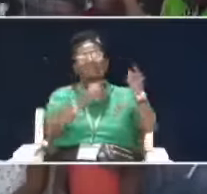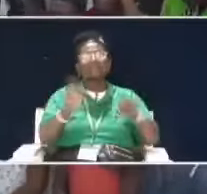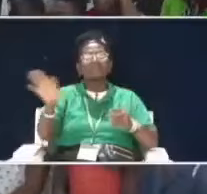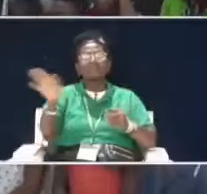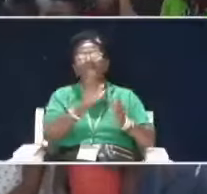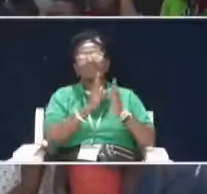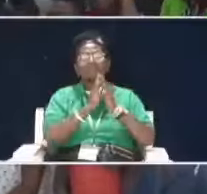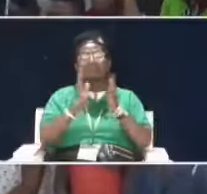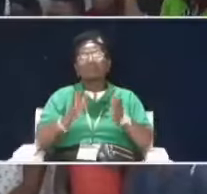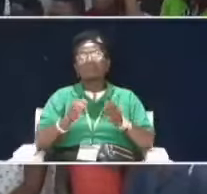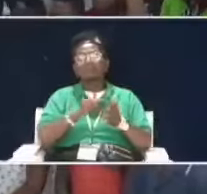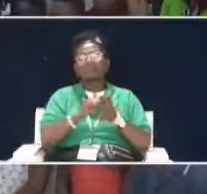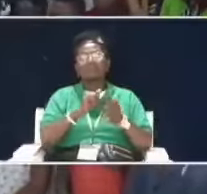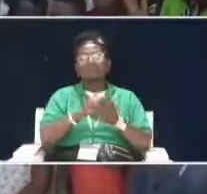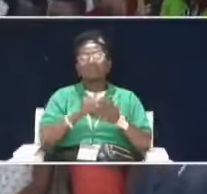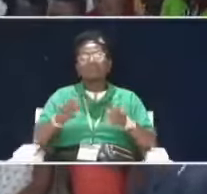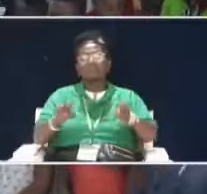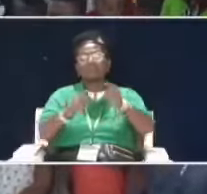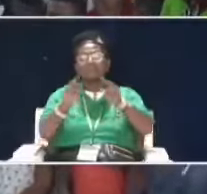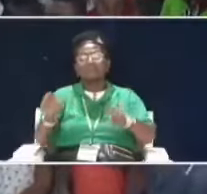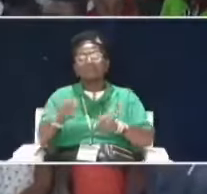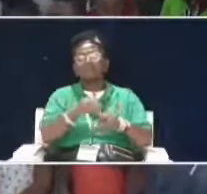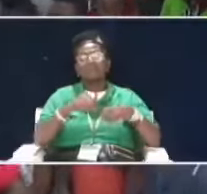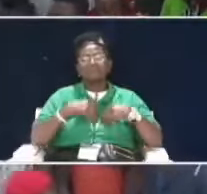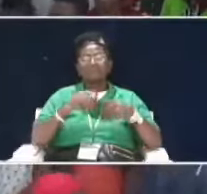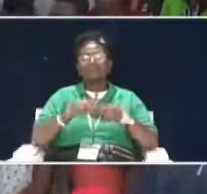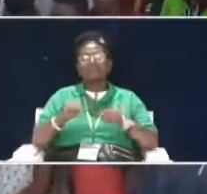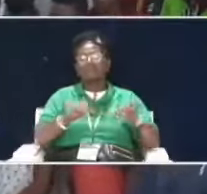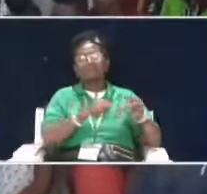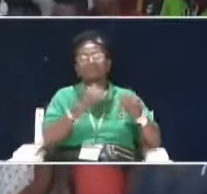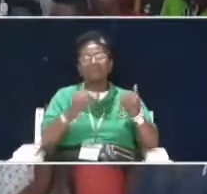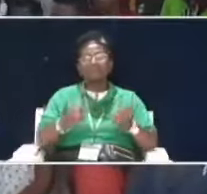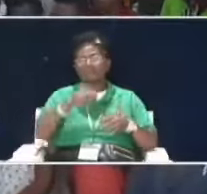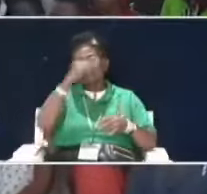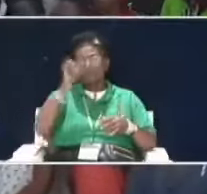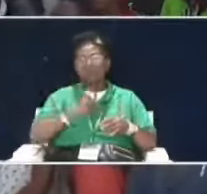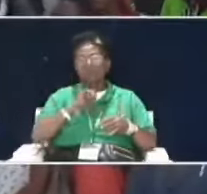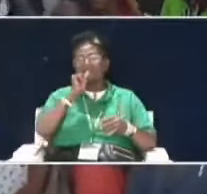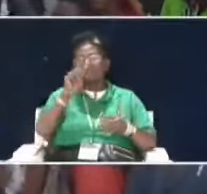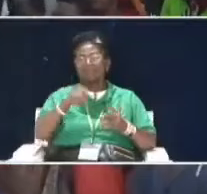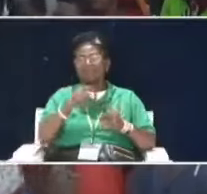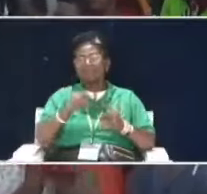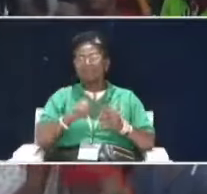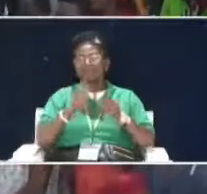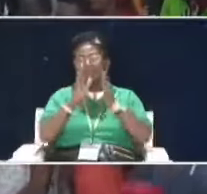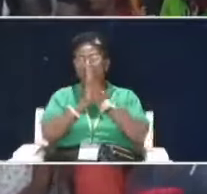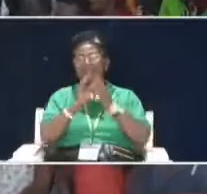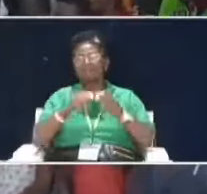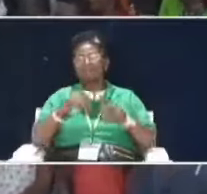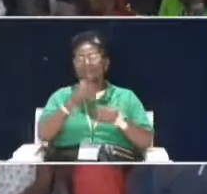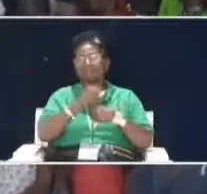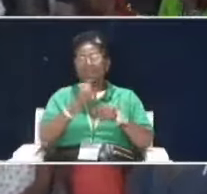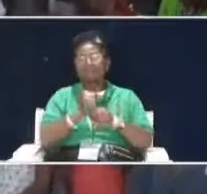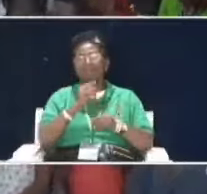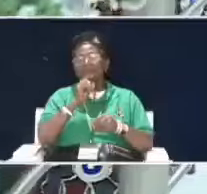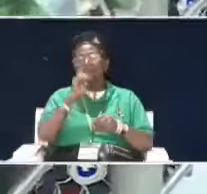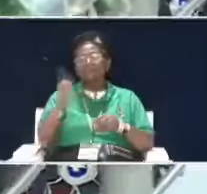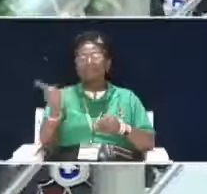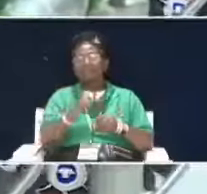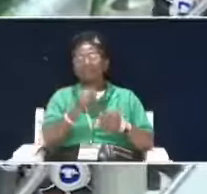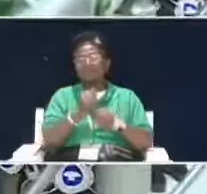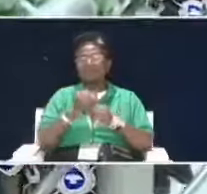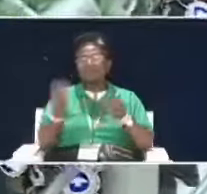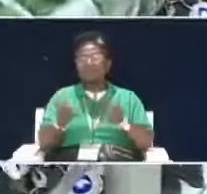Those of you on the way, you have to move now because I'm about to pray. But make sure you get here before I